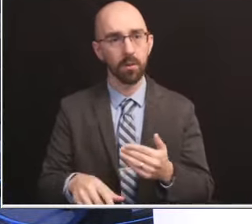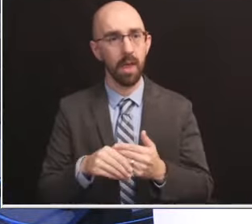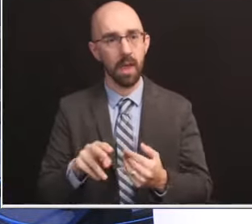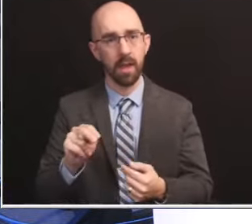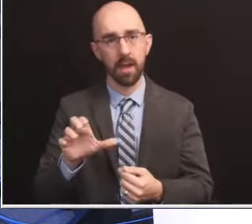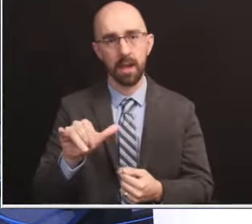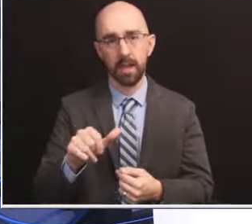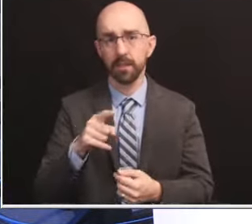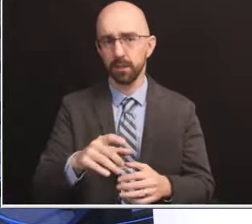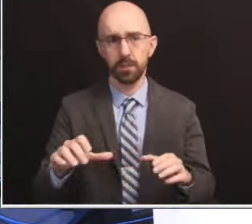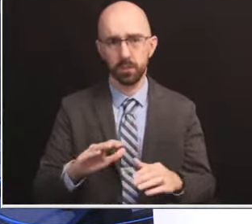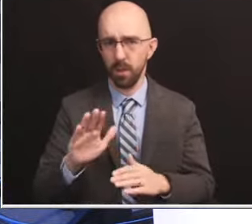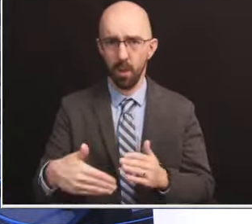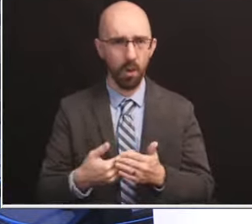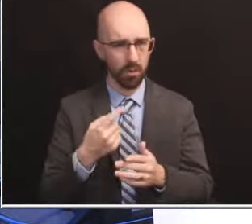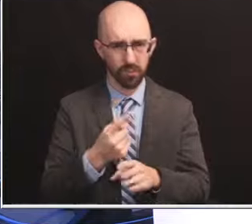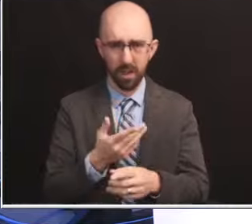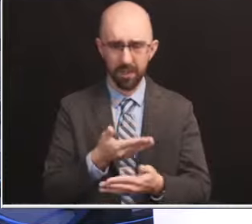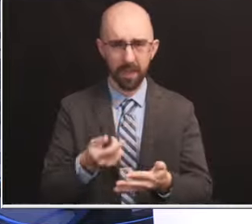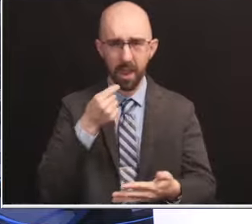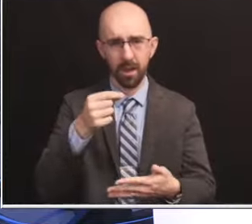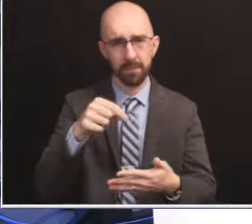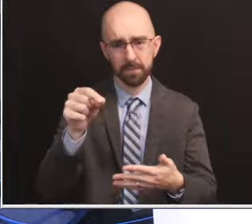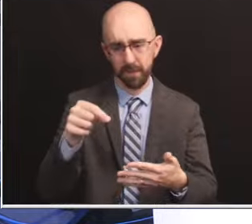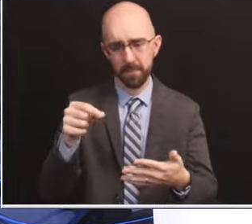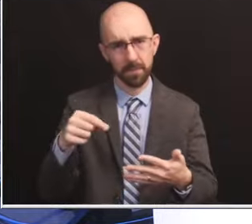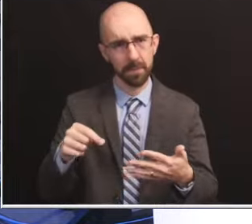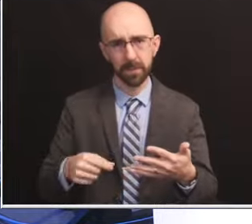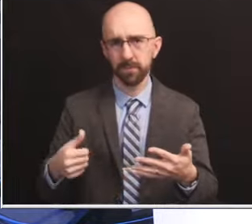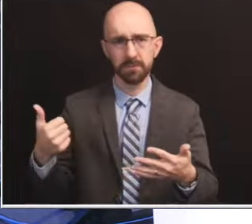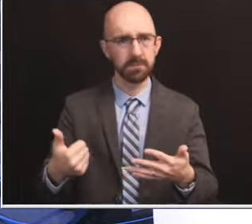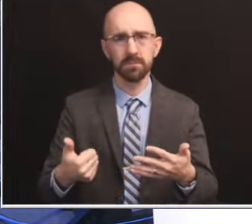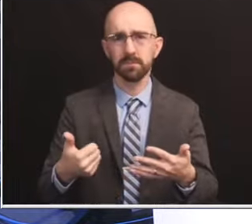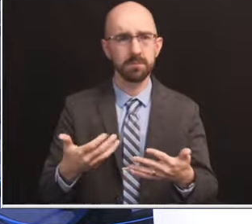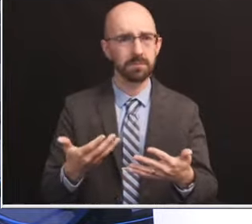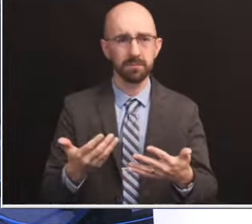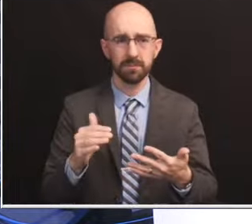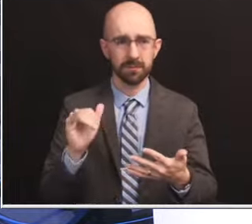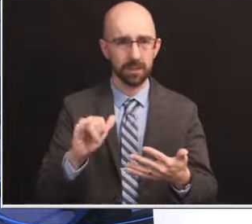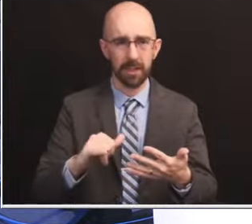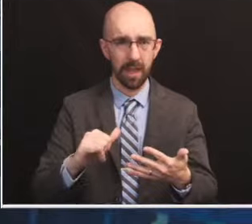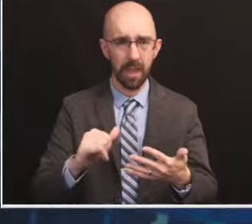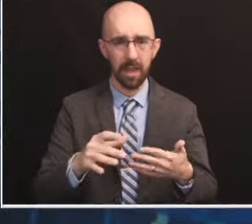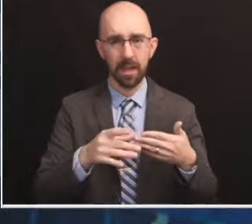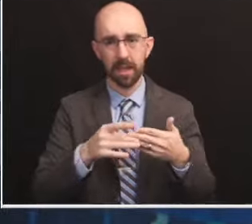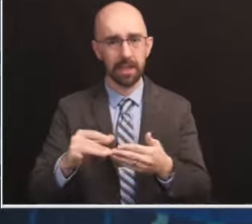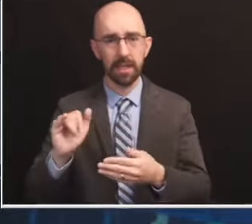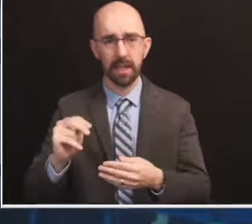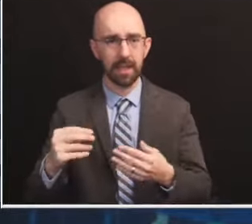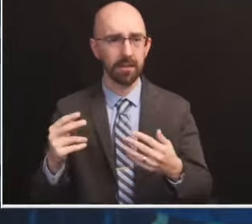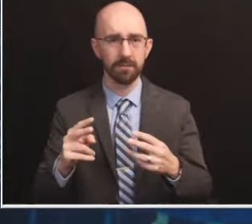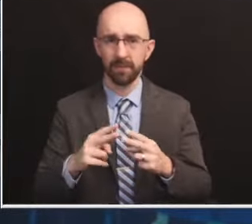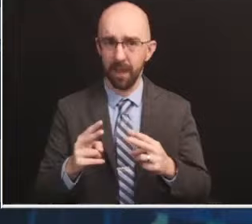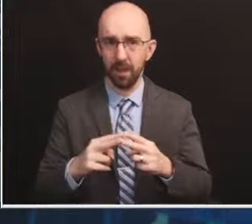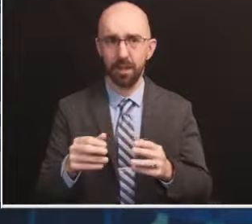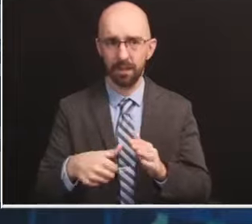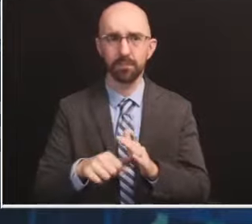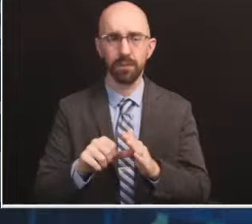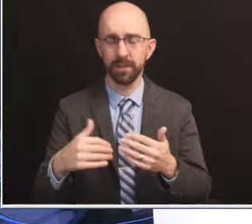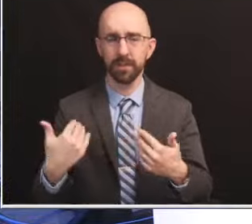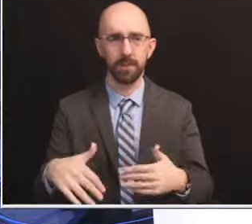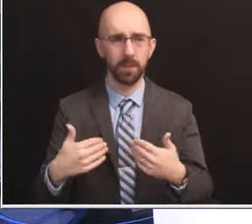doing all the right things. She's killing I'm so it. amazed with that lead-in was very impressive. Congrats. You're